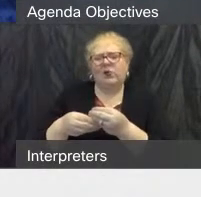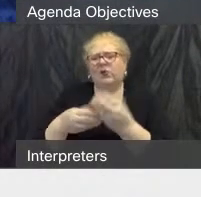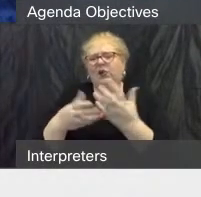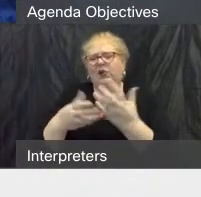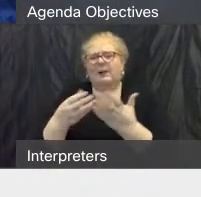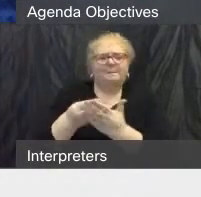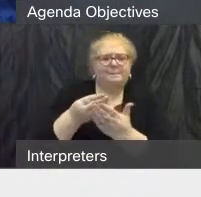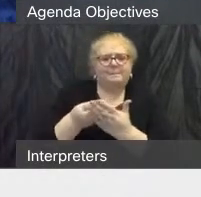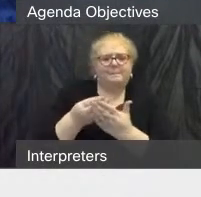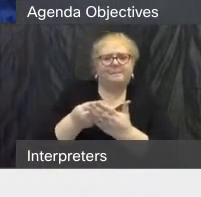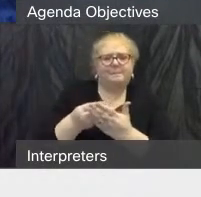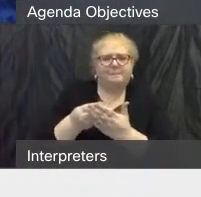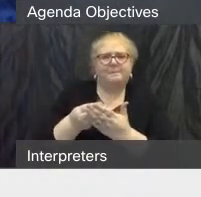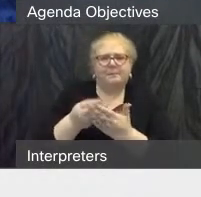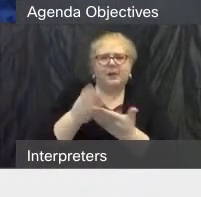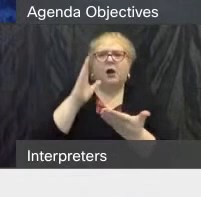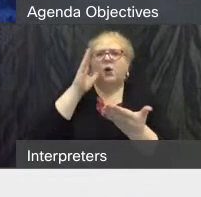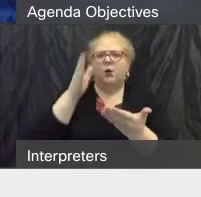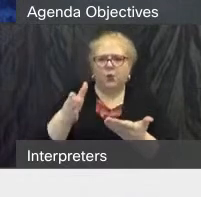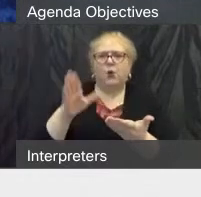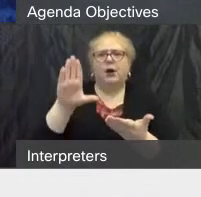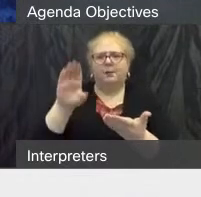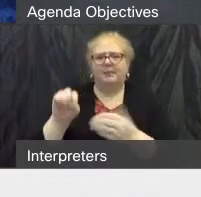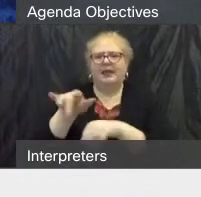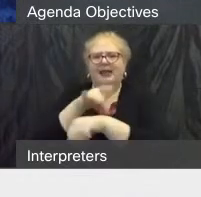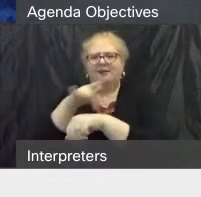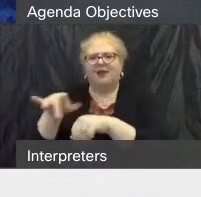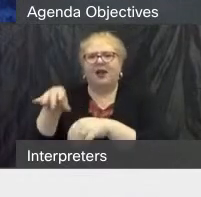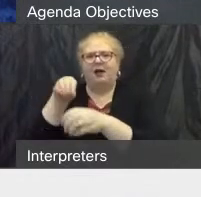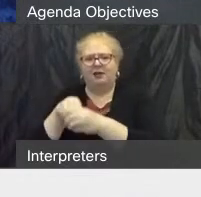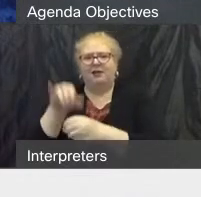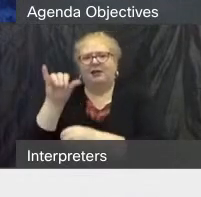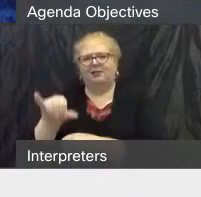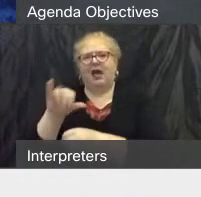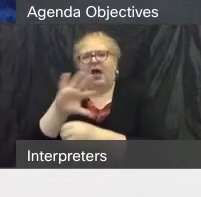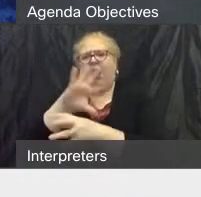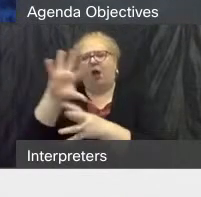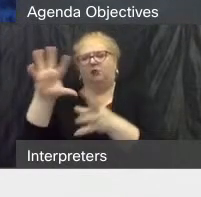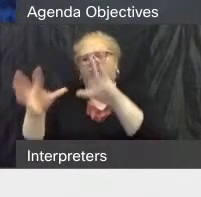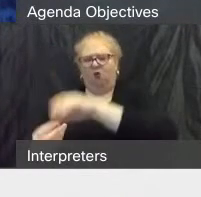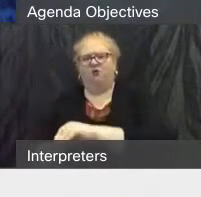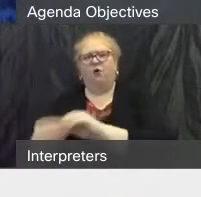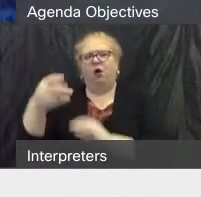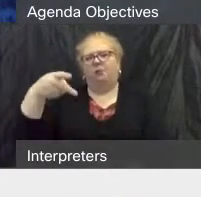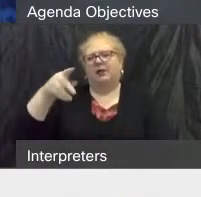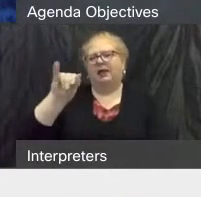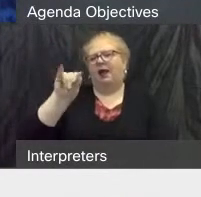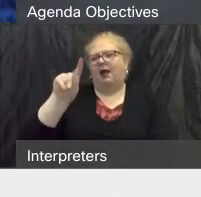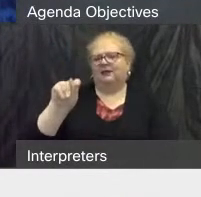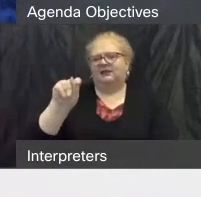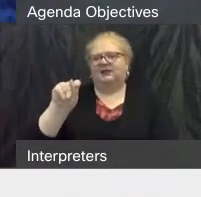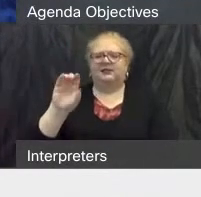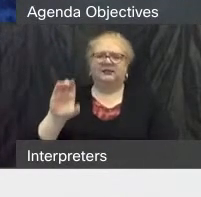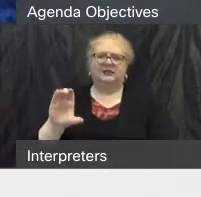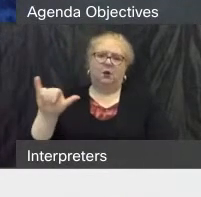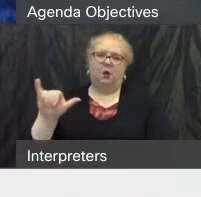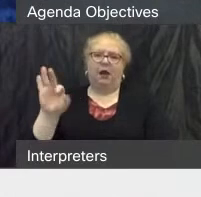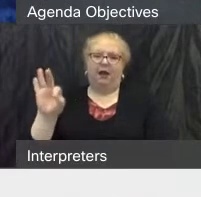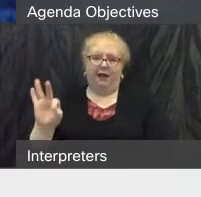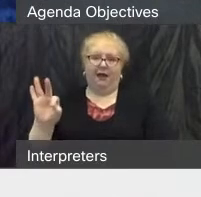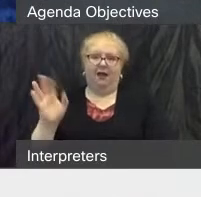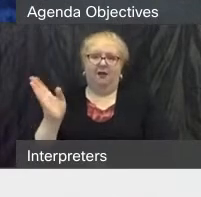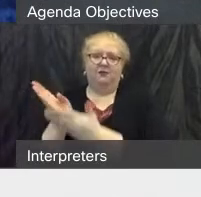would be available in the overall PIT budget or CYF budget. But I've never,